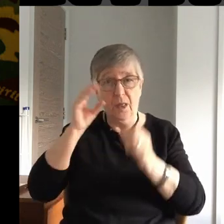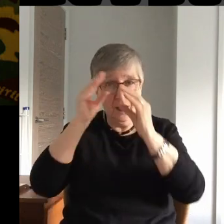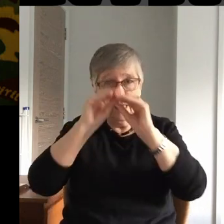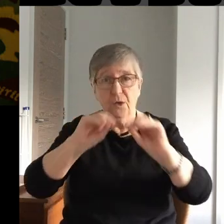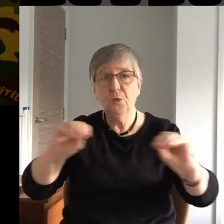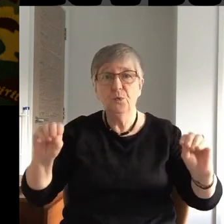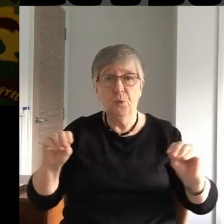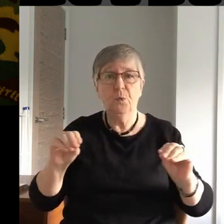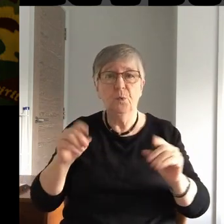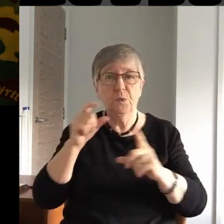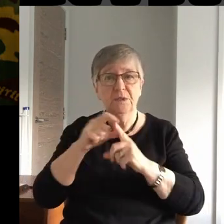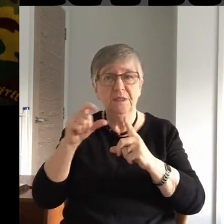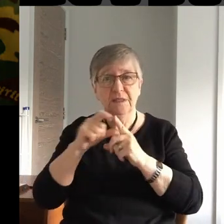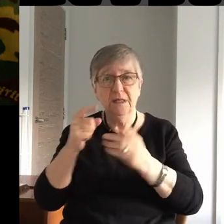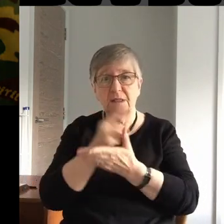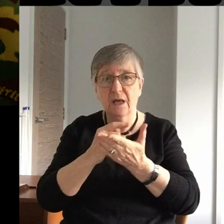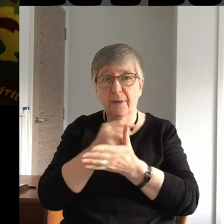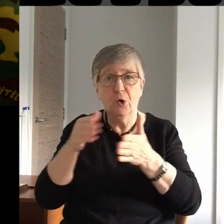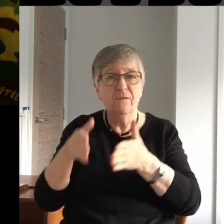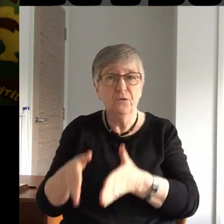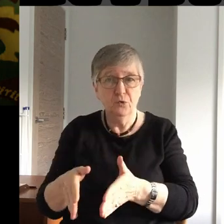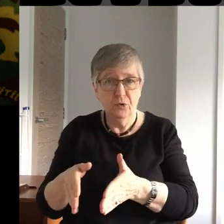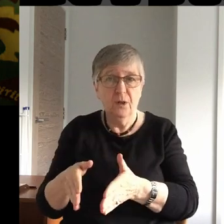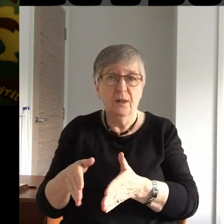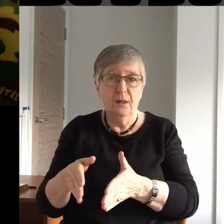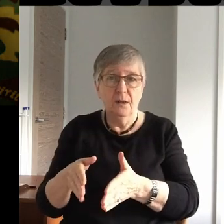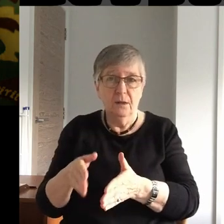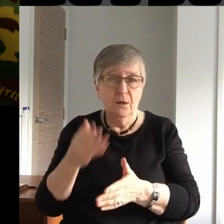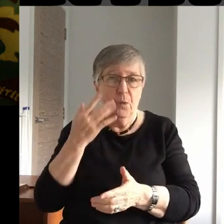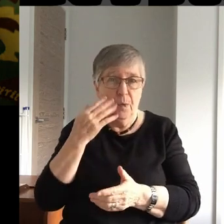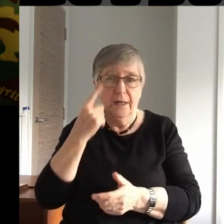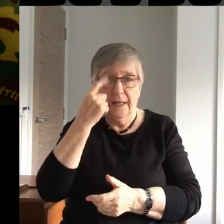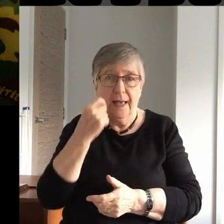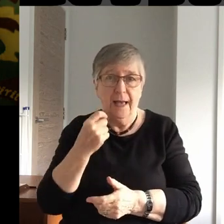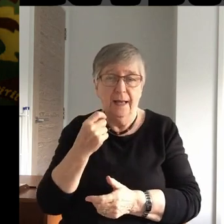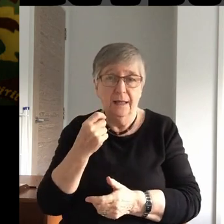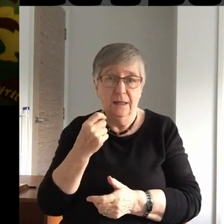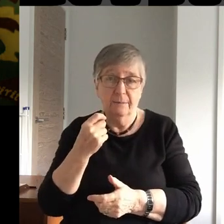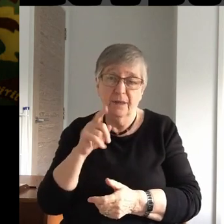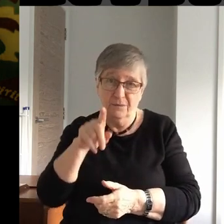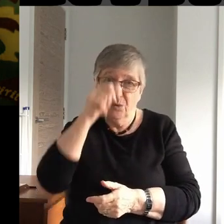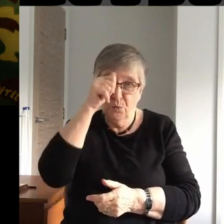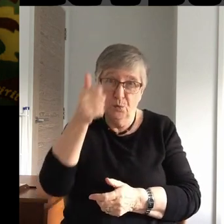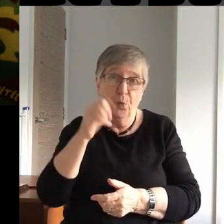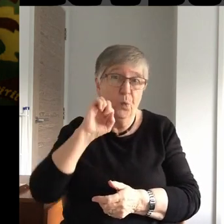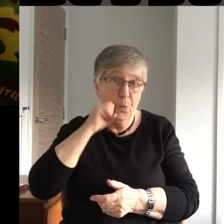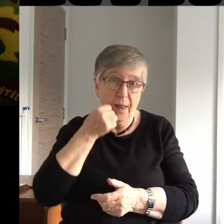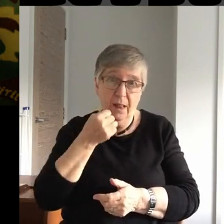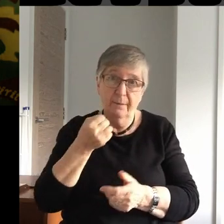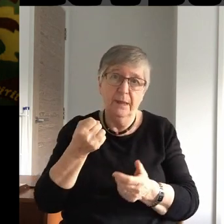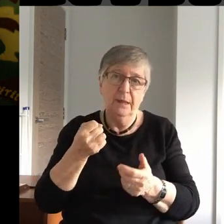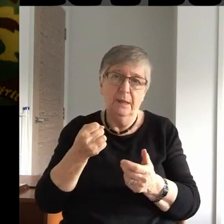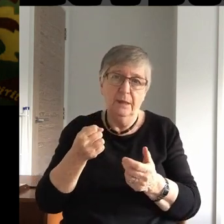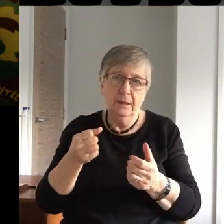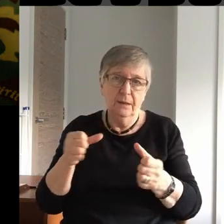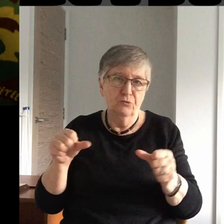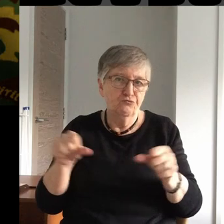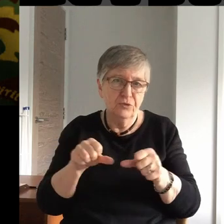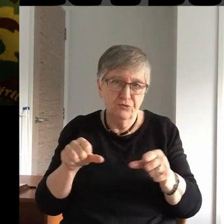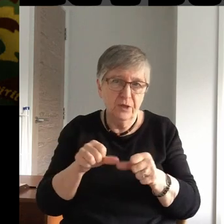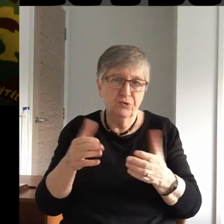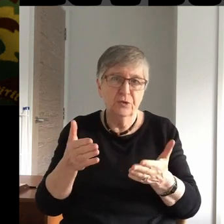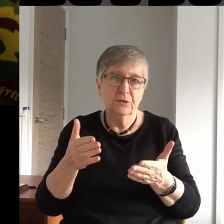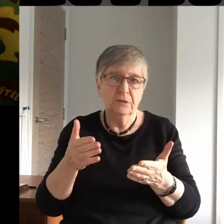the details for Linda's funeral. Although, again, it will be a funeral conducted with all the restrictions that